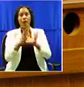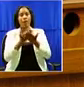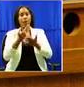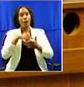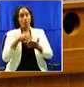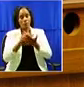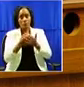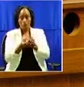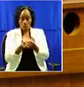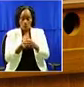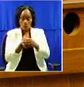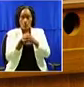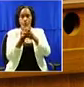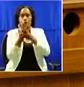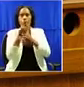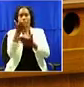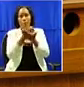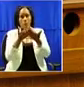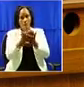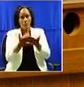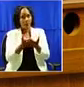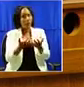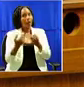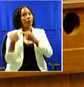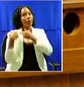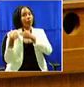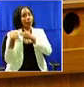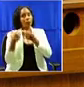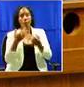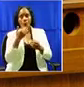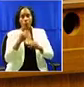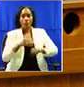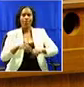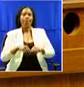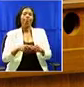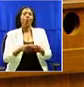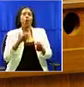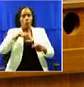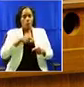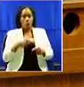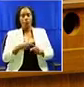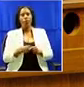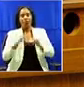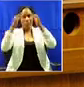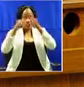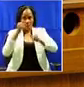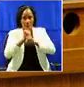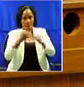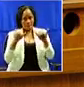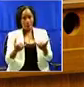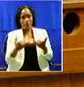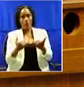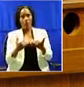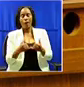our economy rests on the decisions that we take in this moment and the urgency with which we